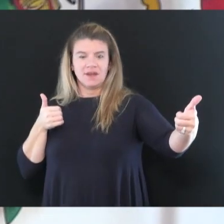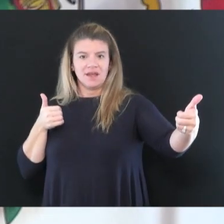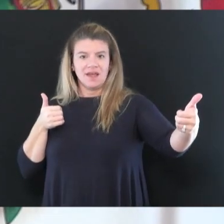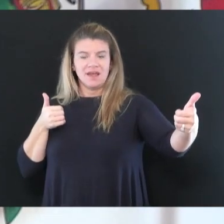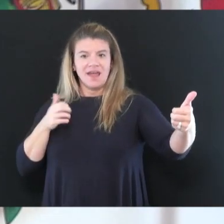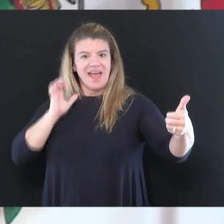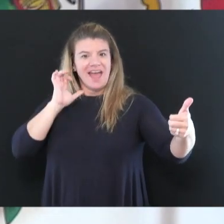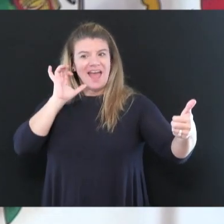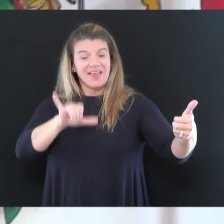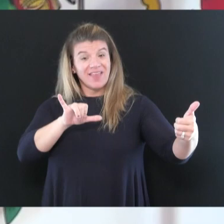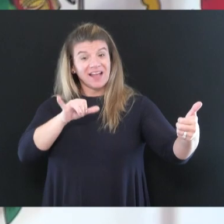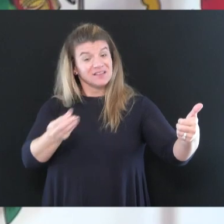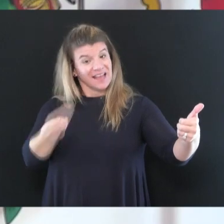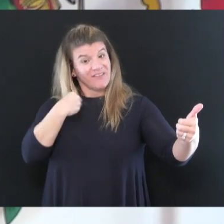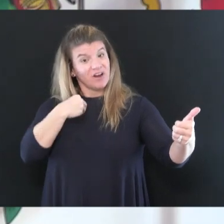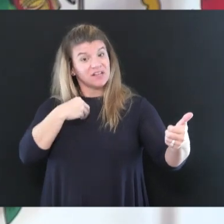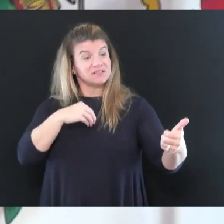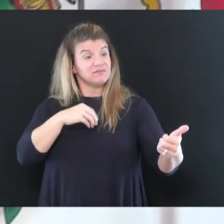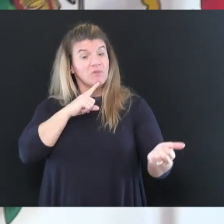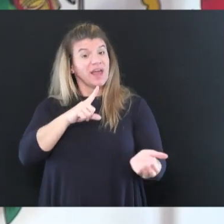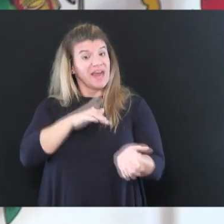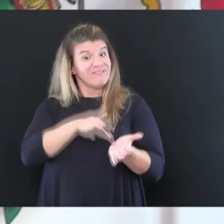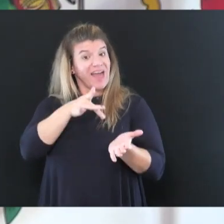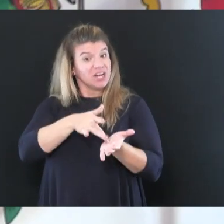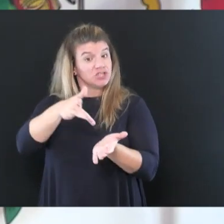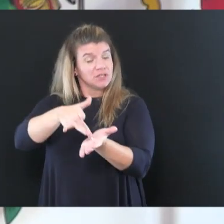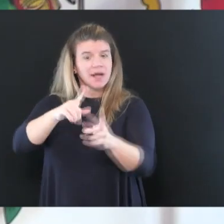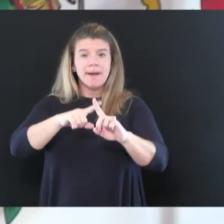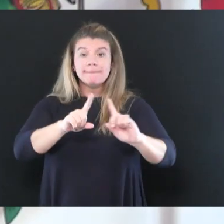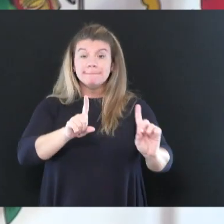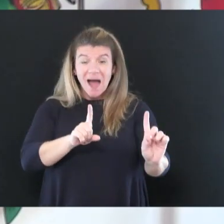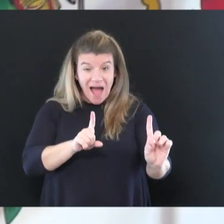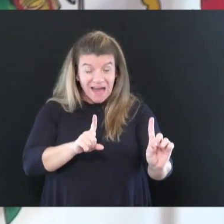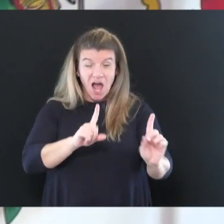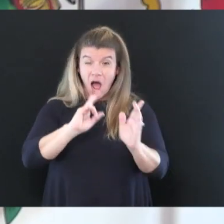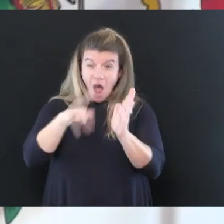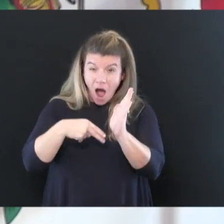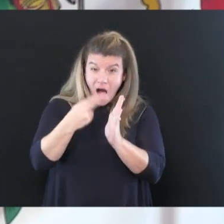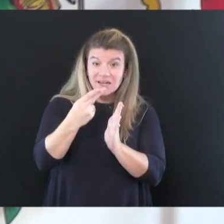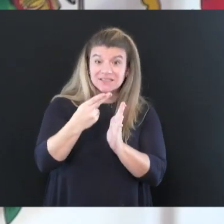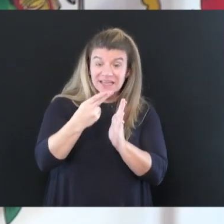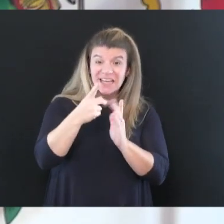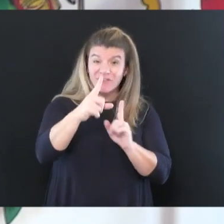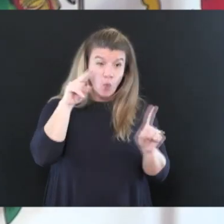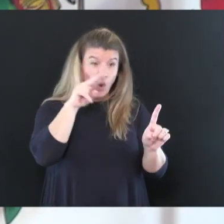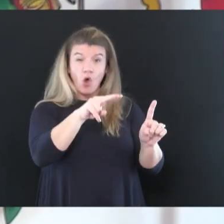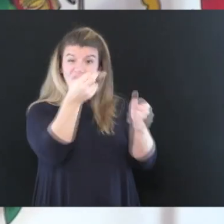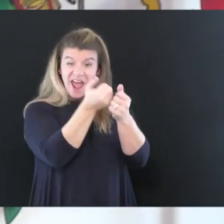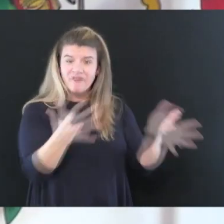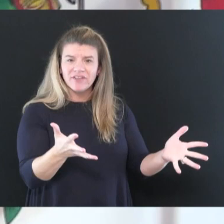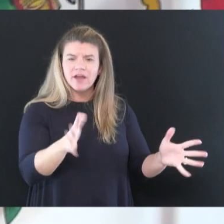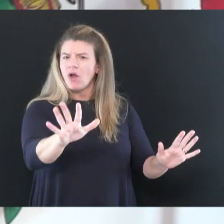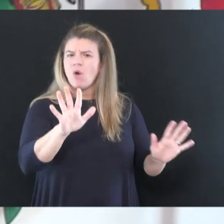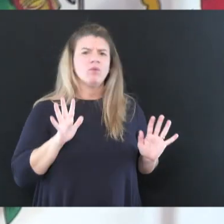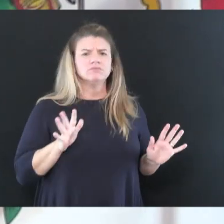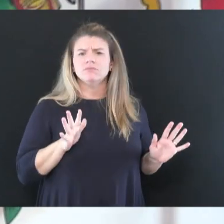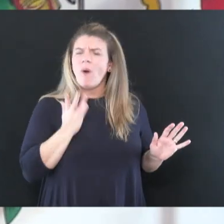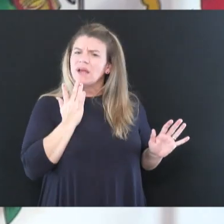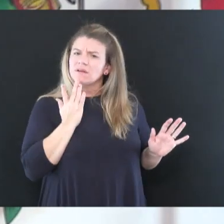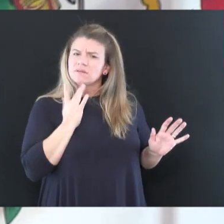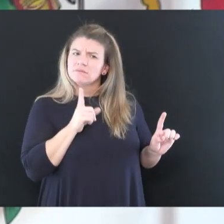all kinds of an advantage. But if you really are truthful, you're going to say, hold on here, no, wait.